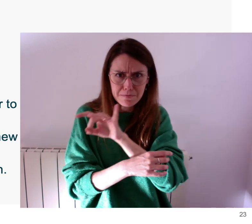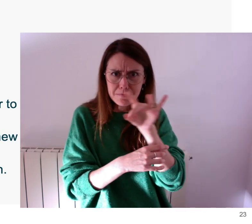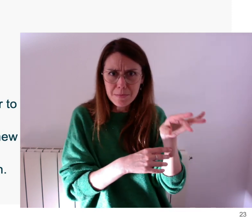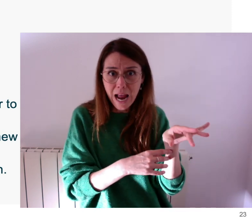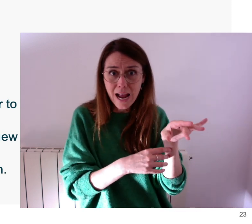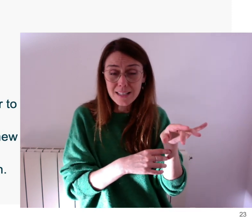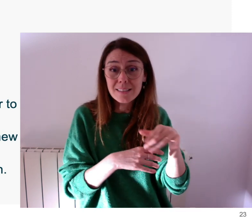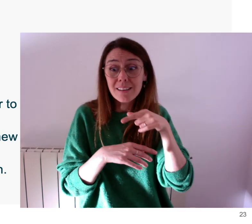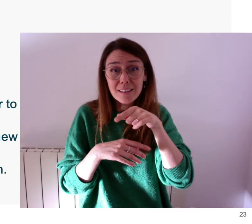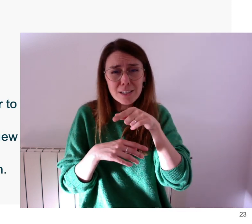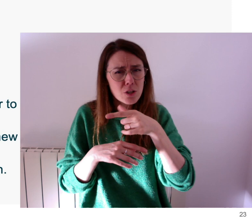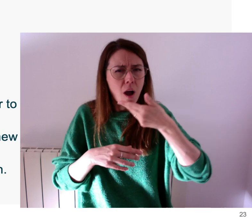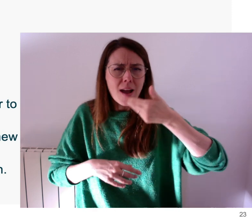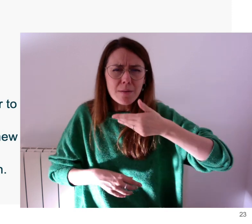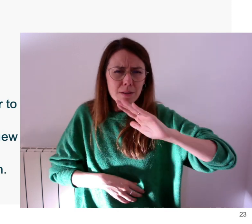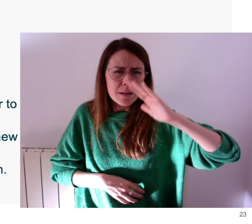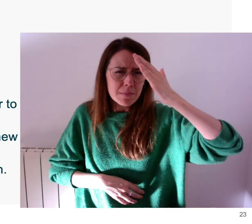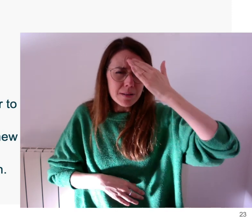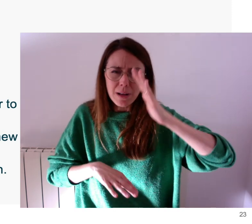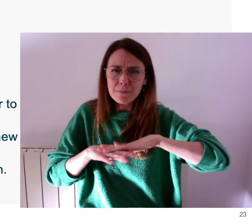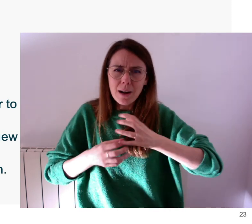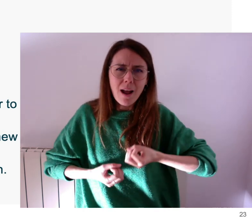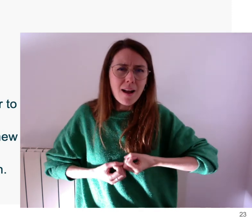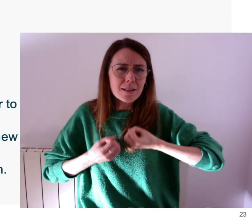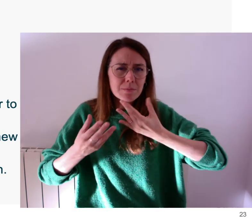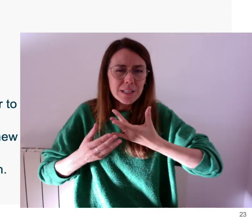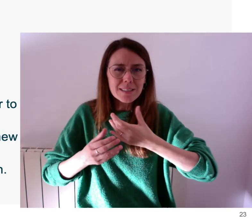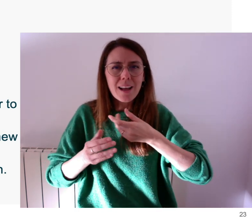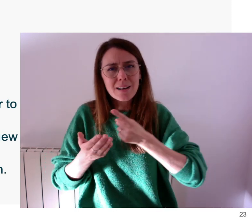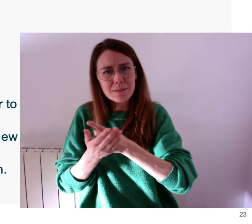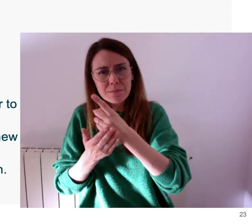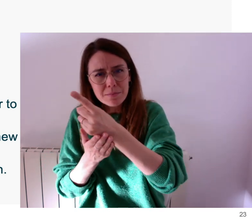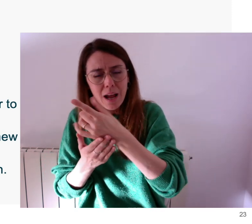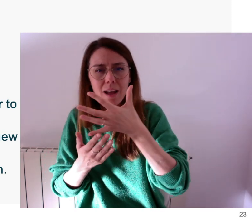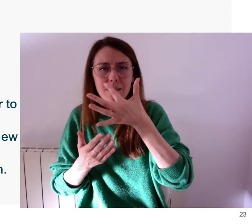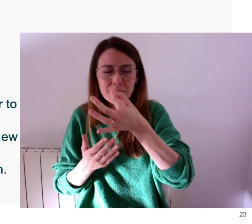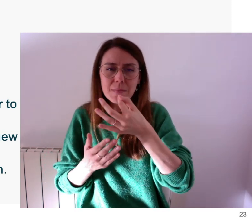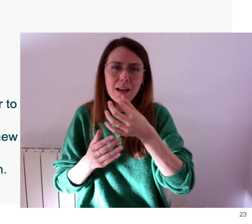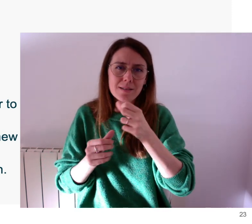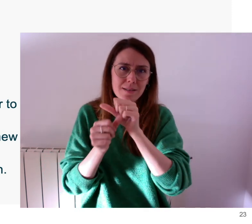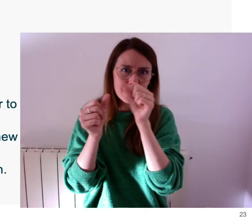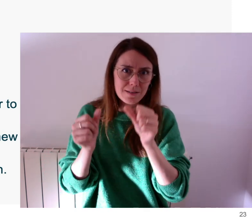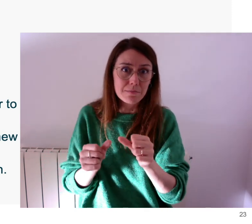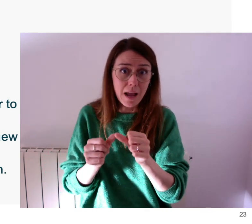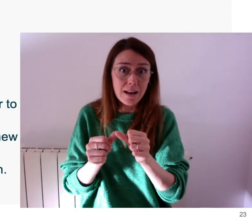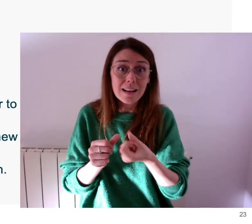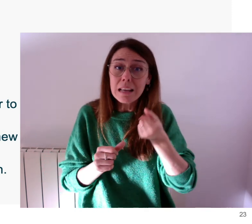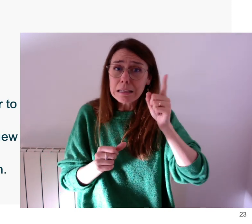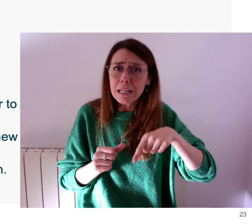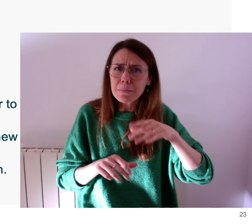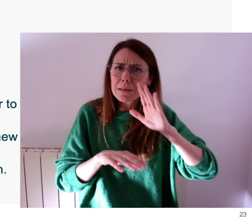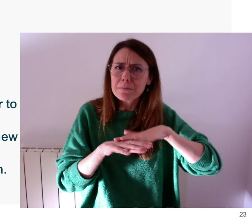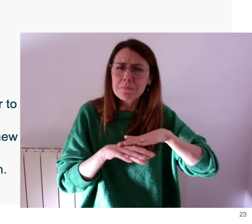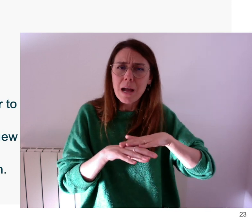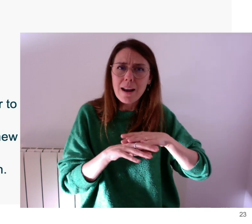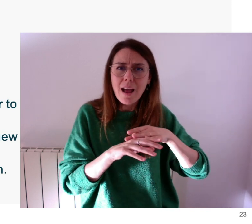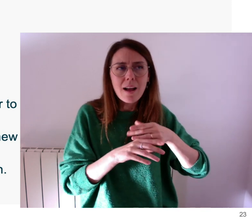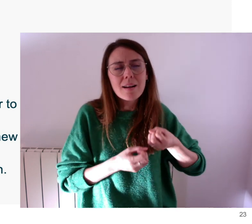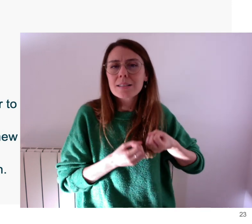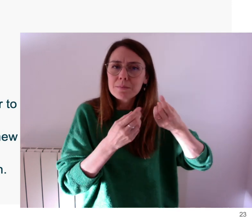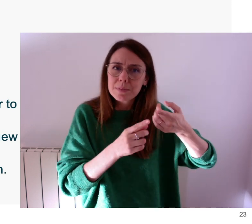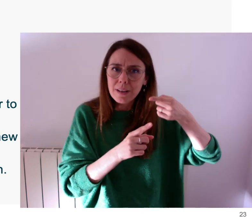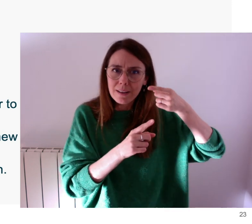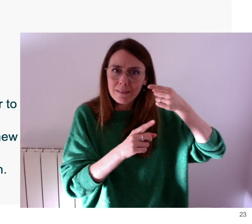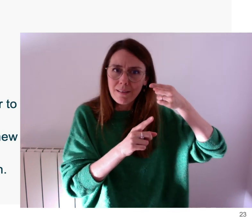shape compared to the one end shape is crucial in the expression of path and manner together, and also